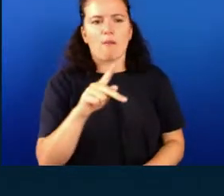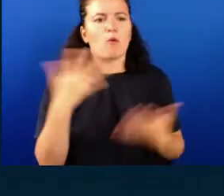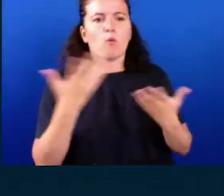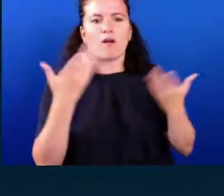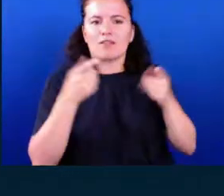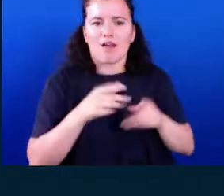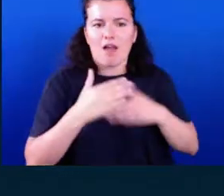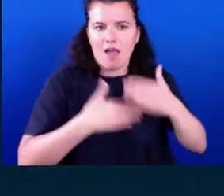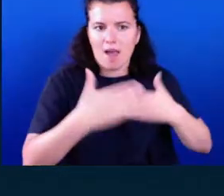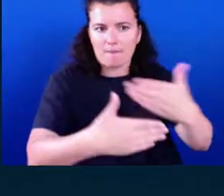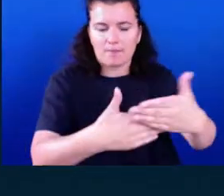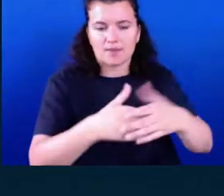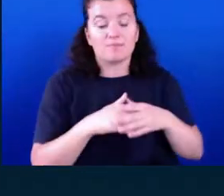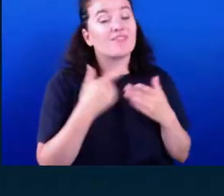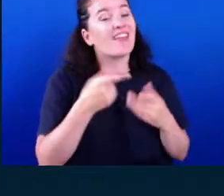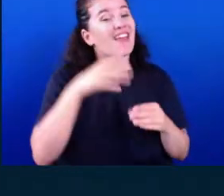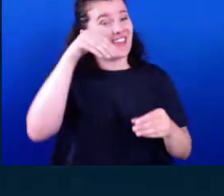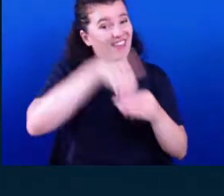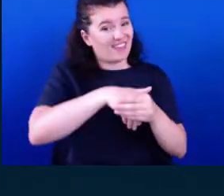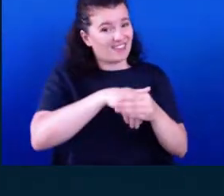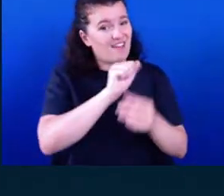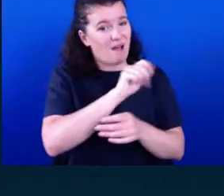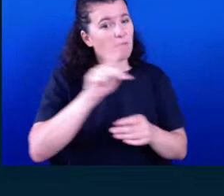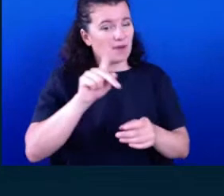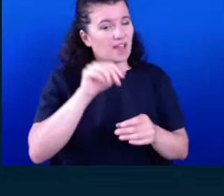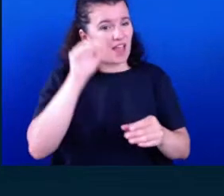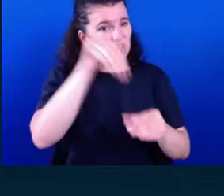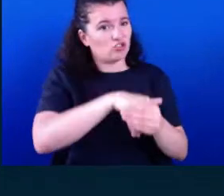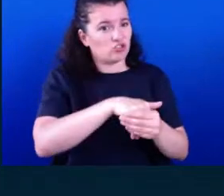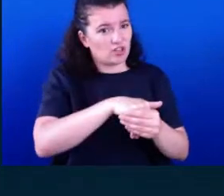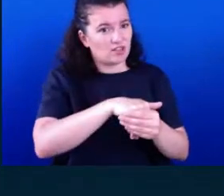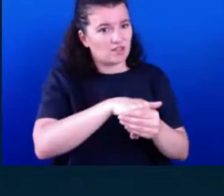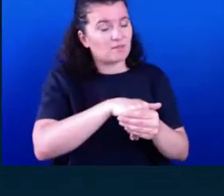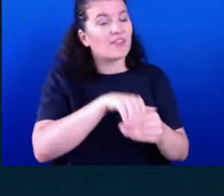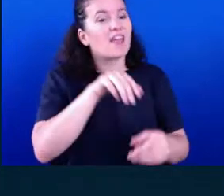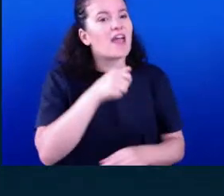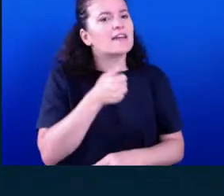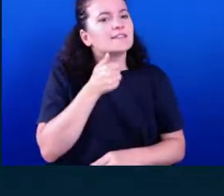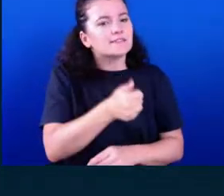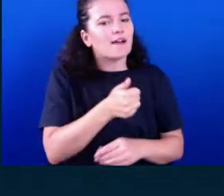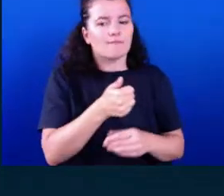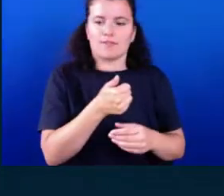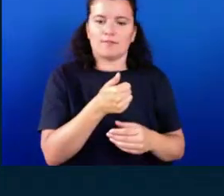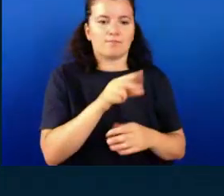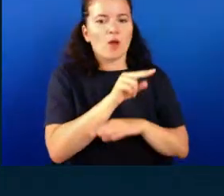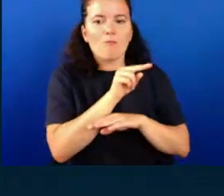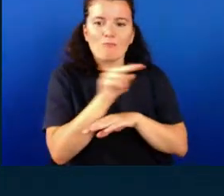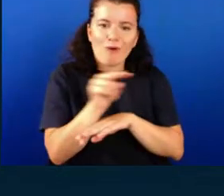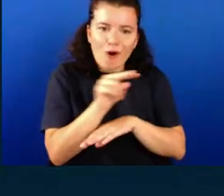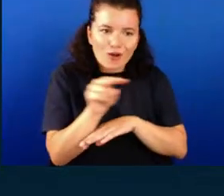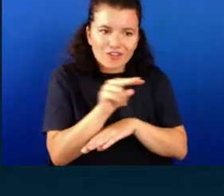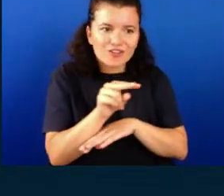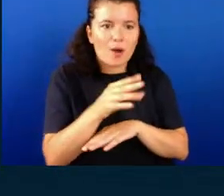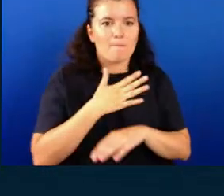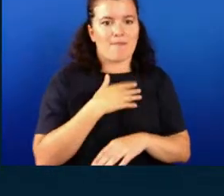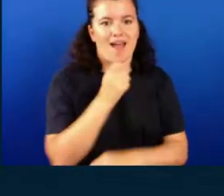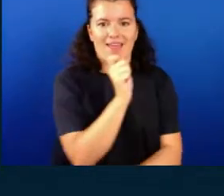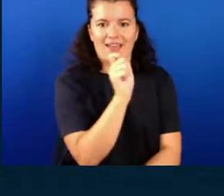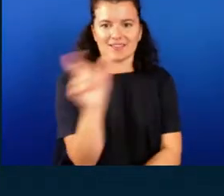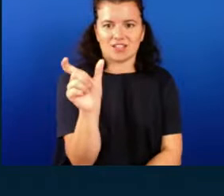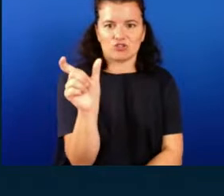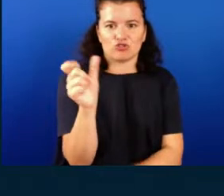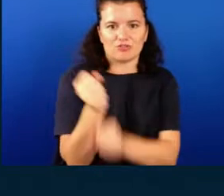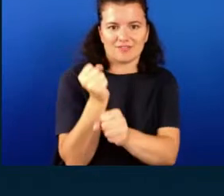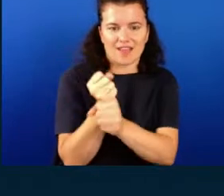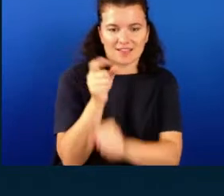the application insights, that has been monitoring how things are going with my extension task.